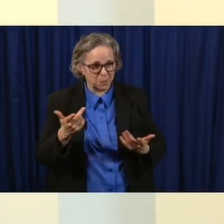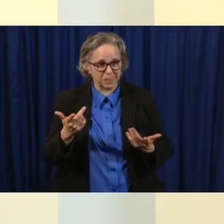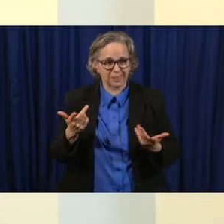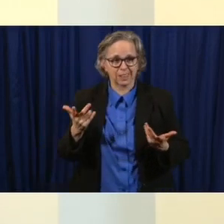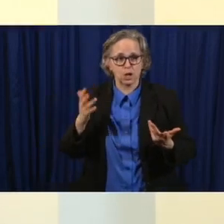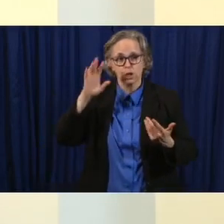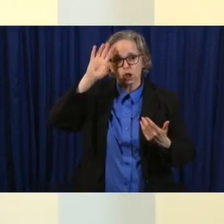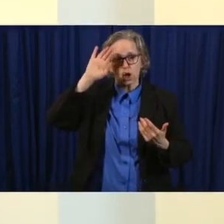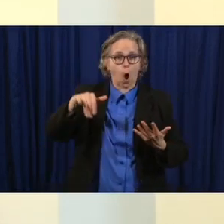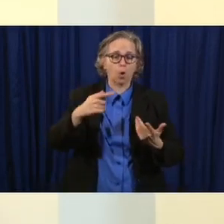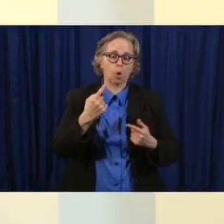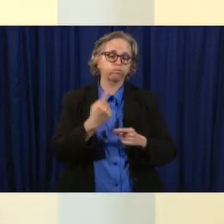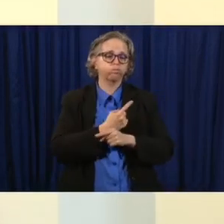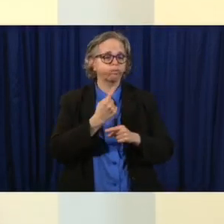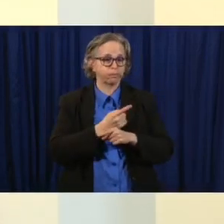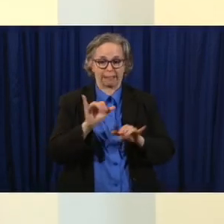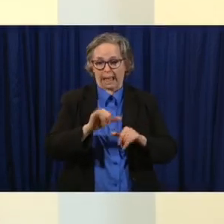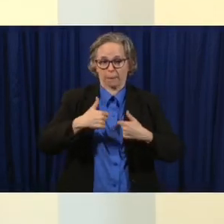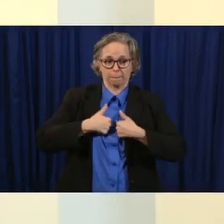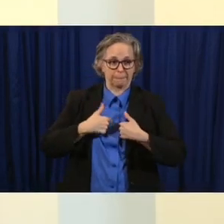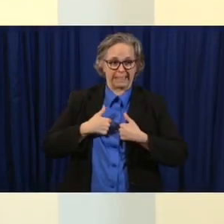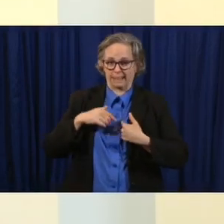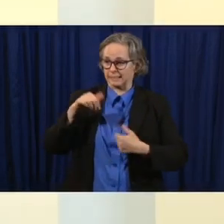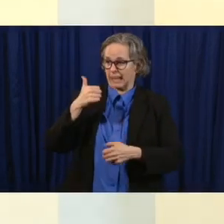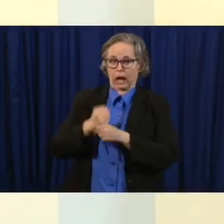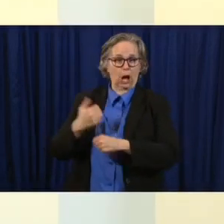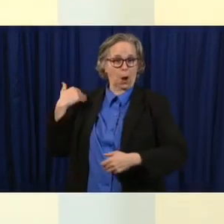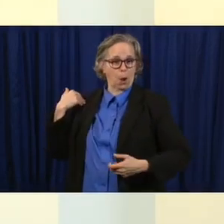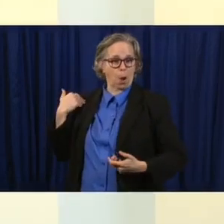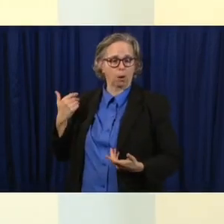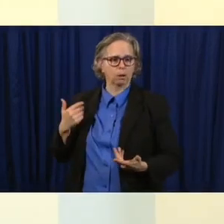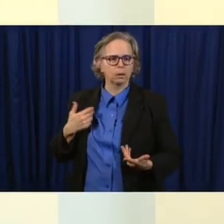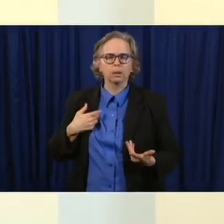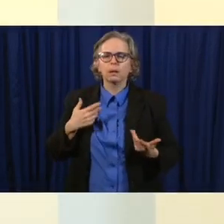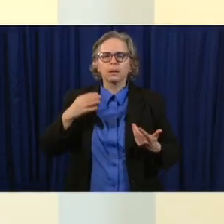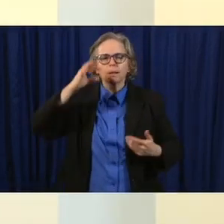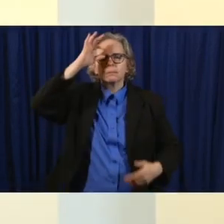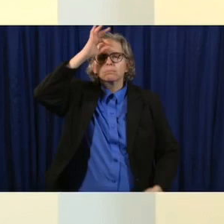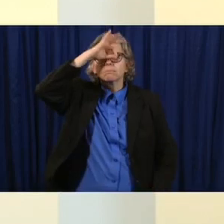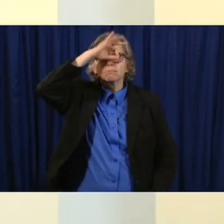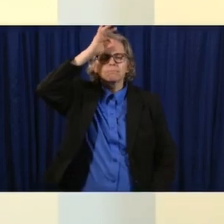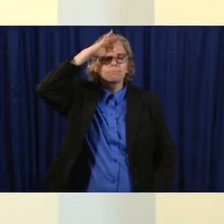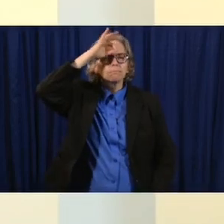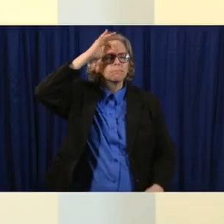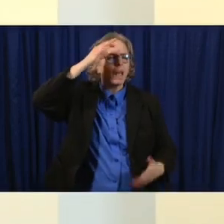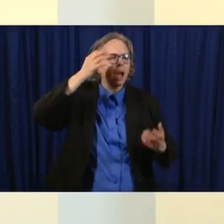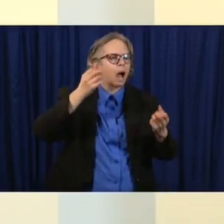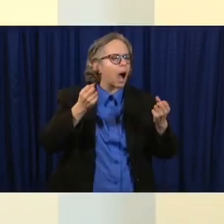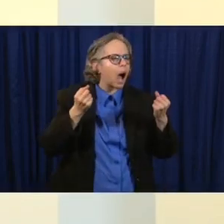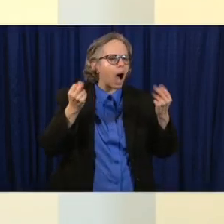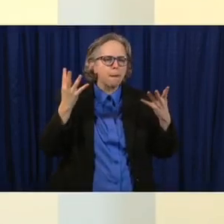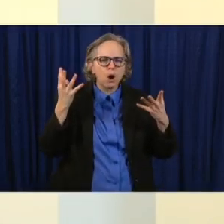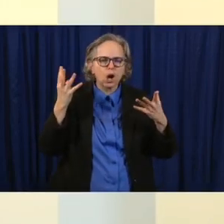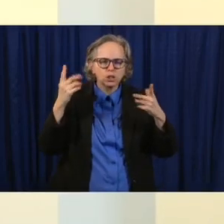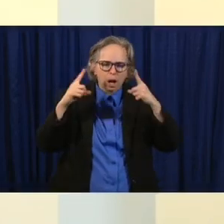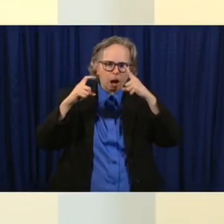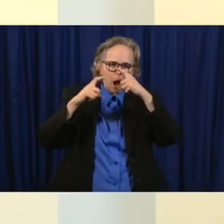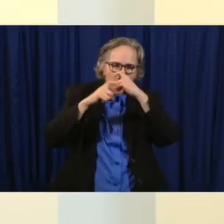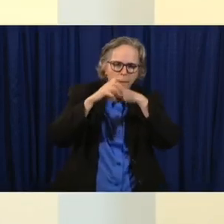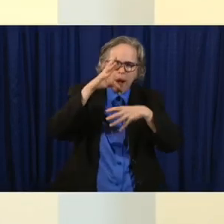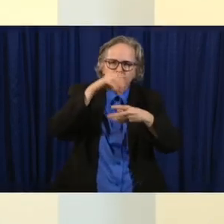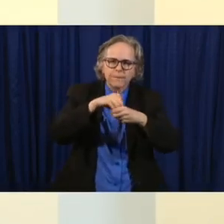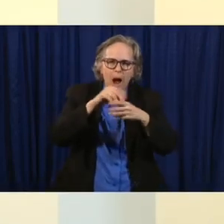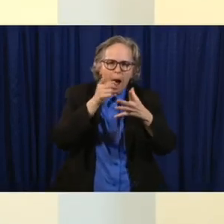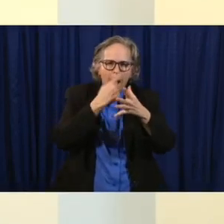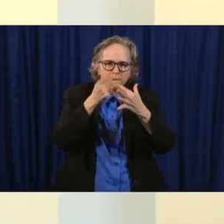you just can't imagine how much has to go into this. And it just, again, it makes you humble,